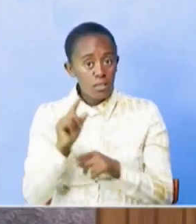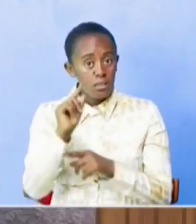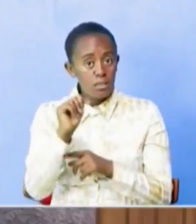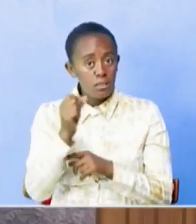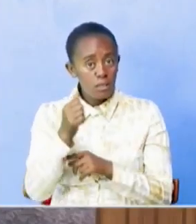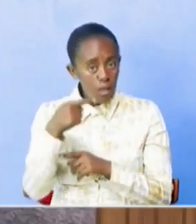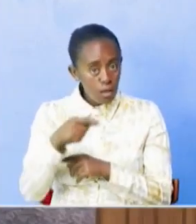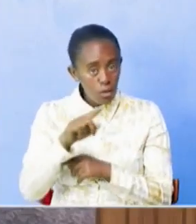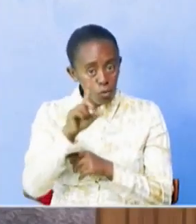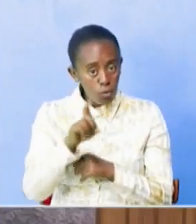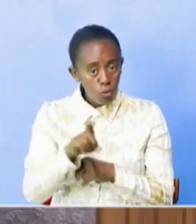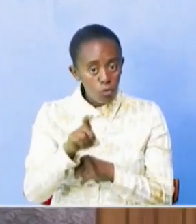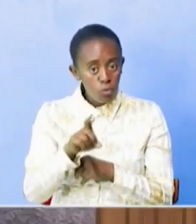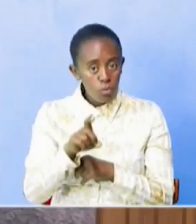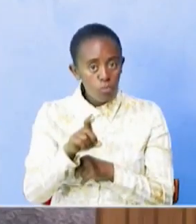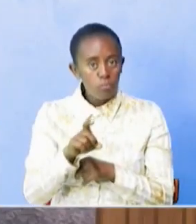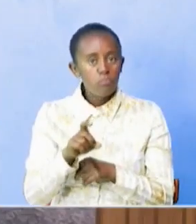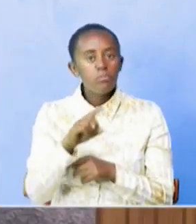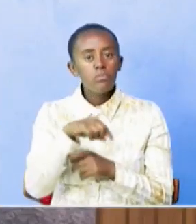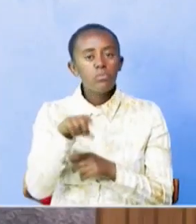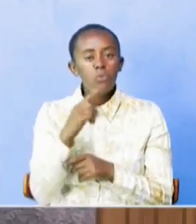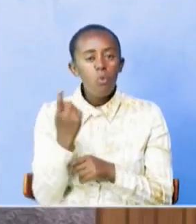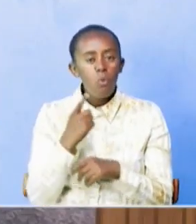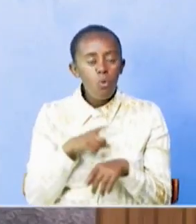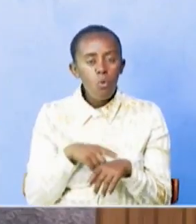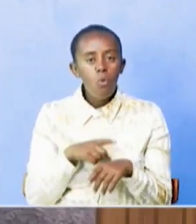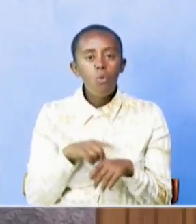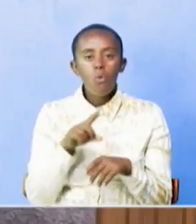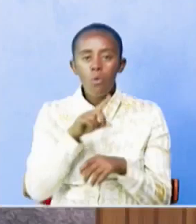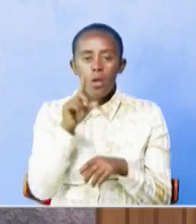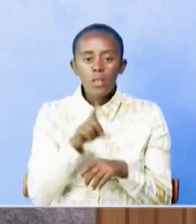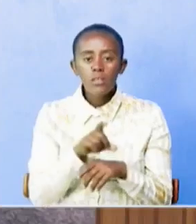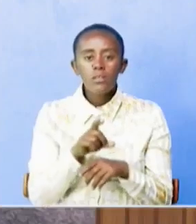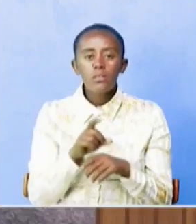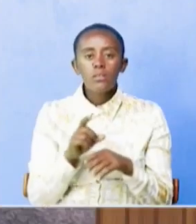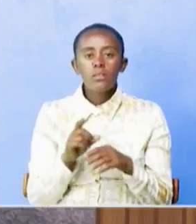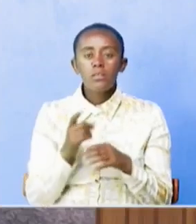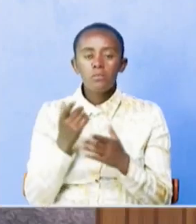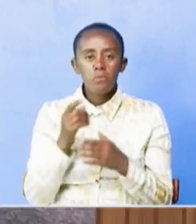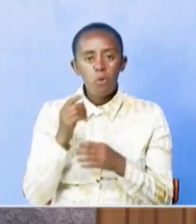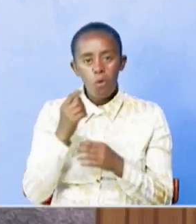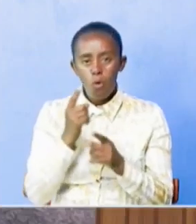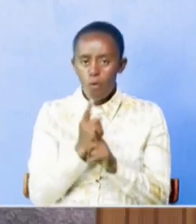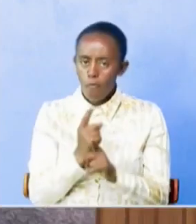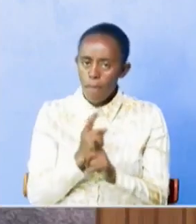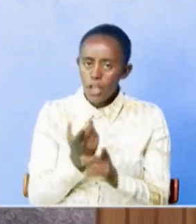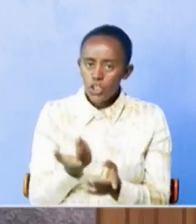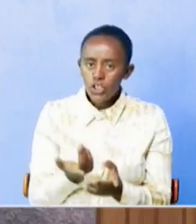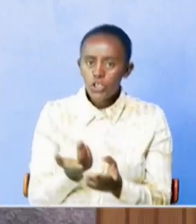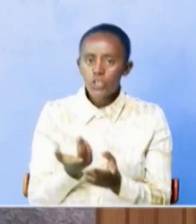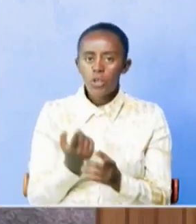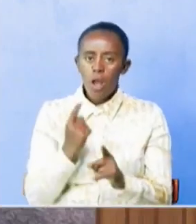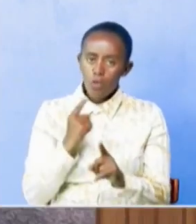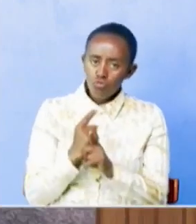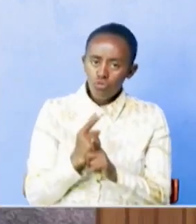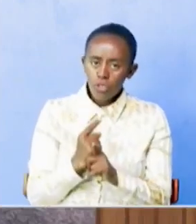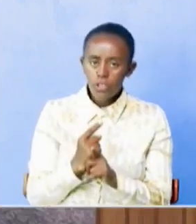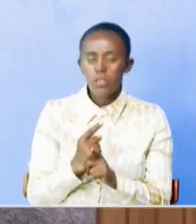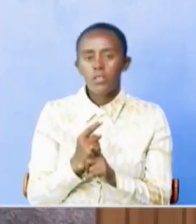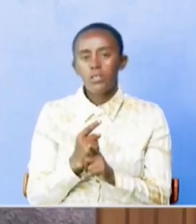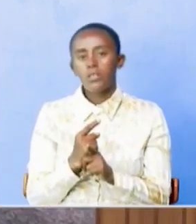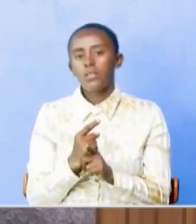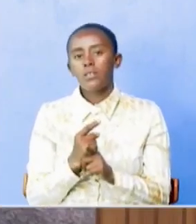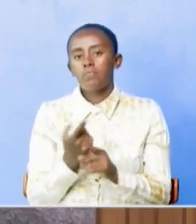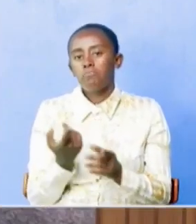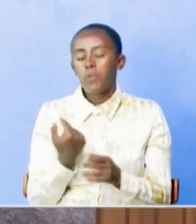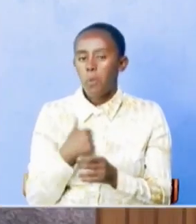questions, we use tag questions to always ask about confirmation, assertion. So